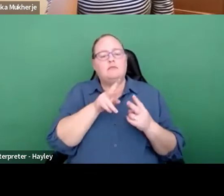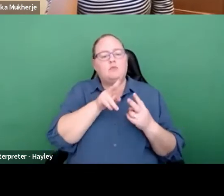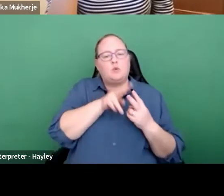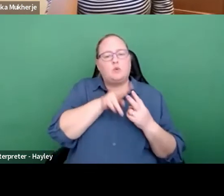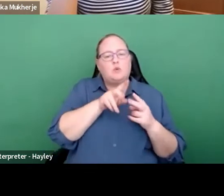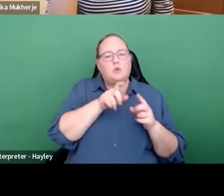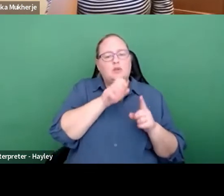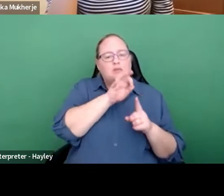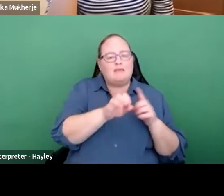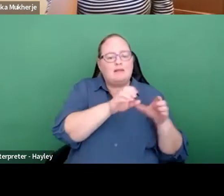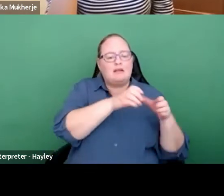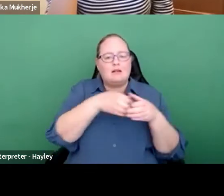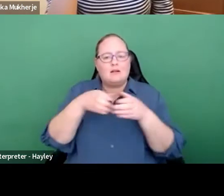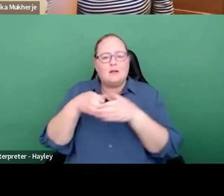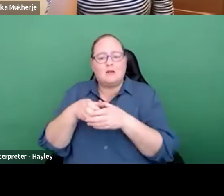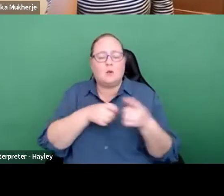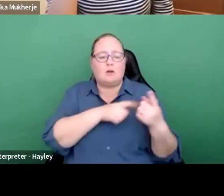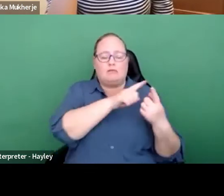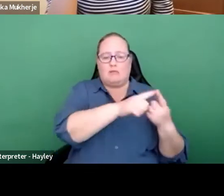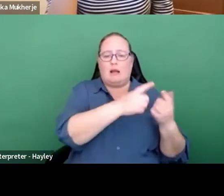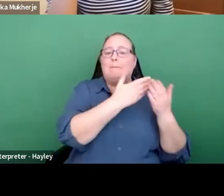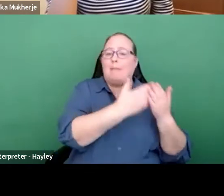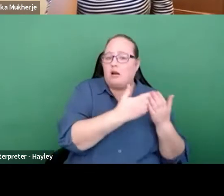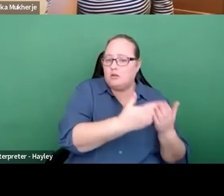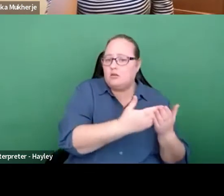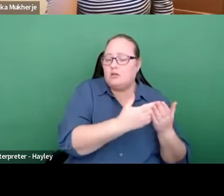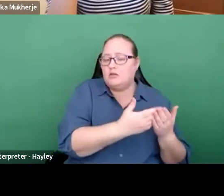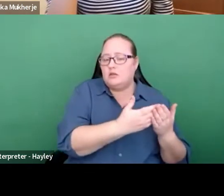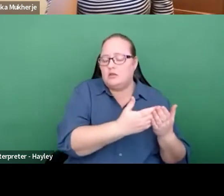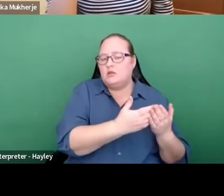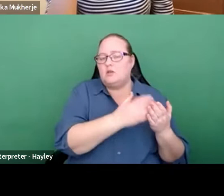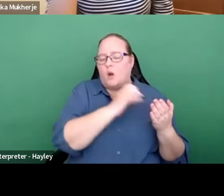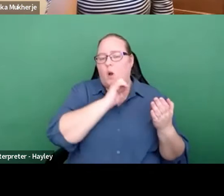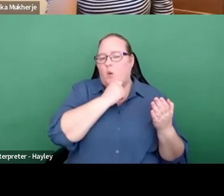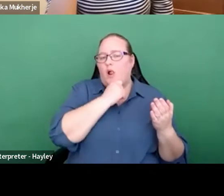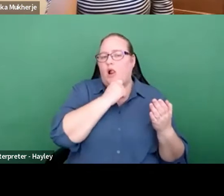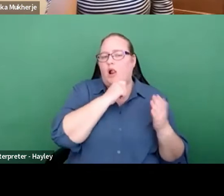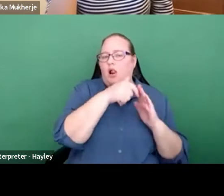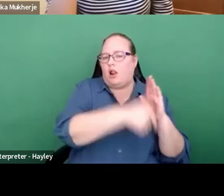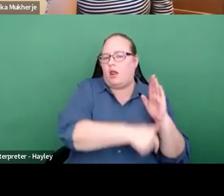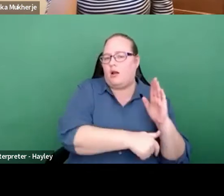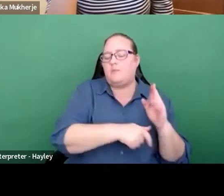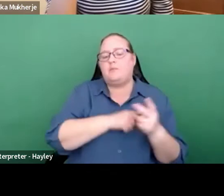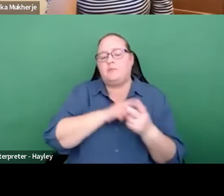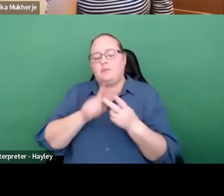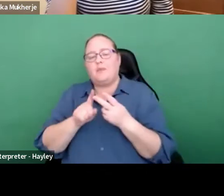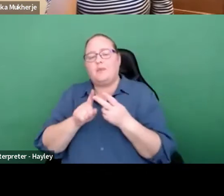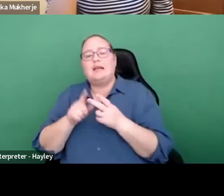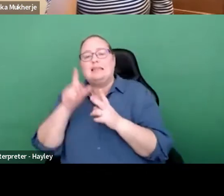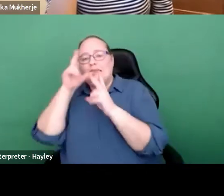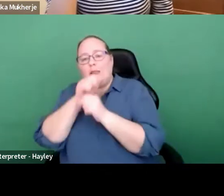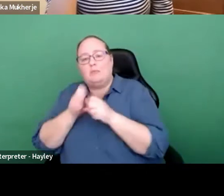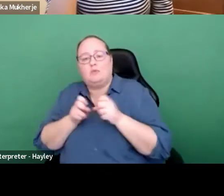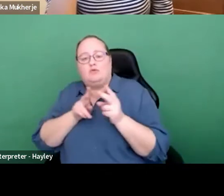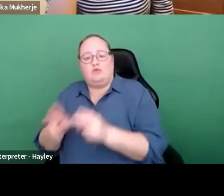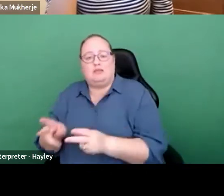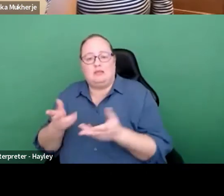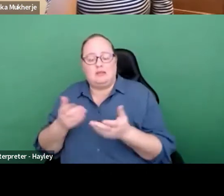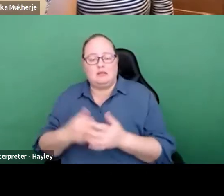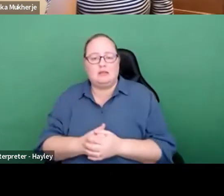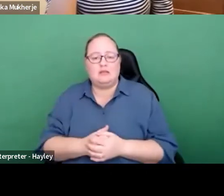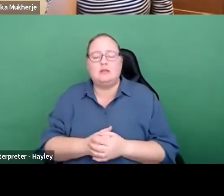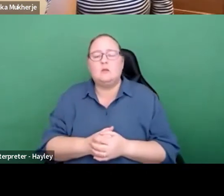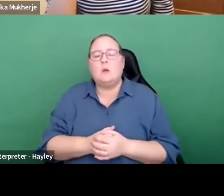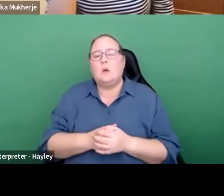informants. People who beg, and I'll talk a little bit about that in a second, and people who are sleeping rough. And to give you an idea of what